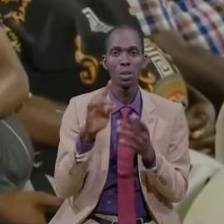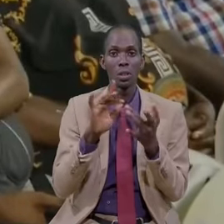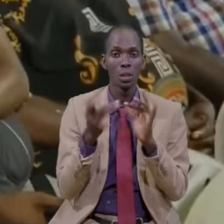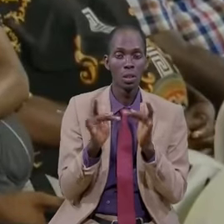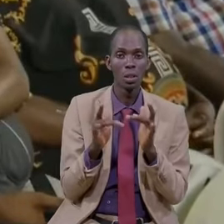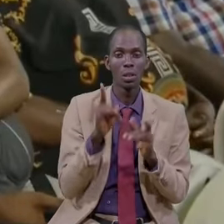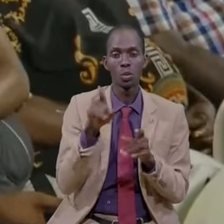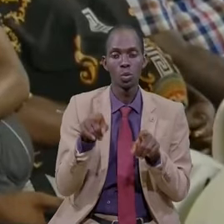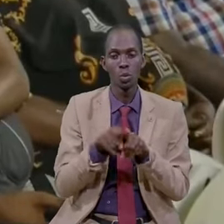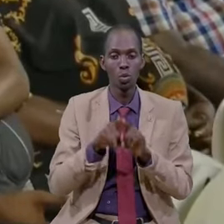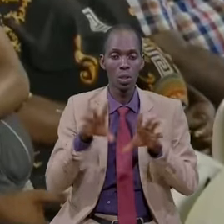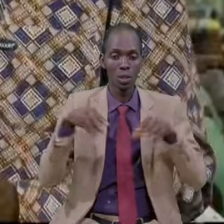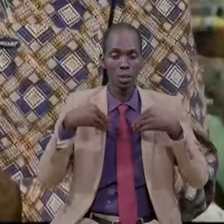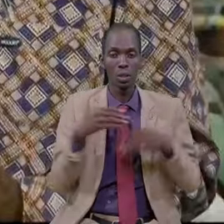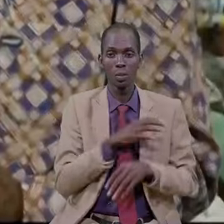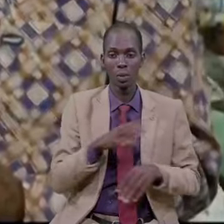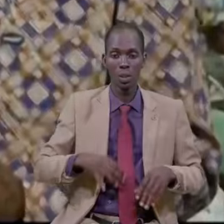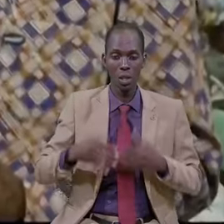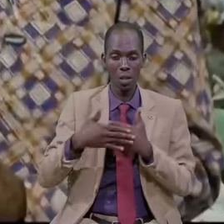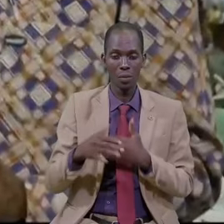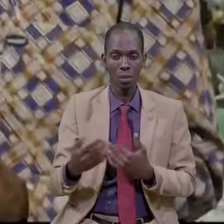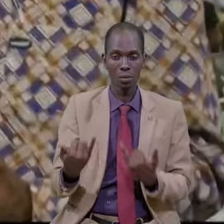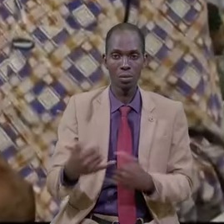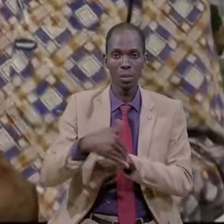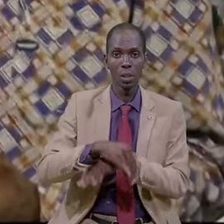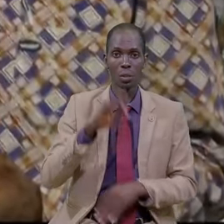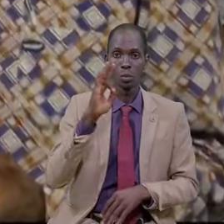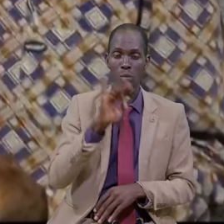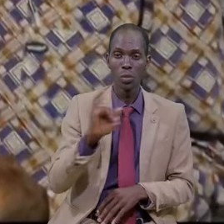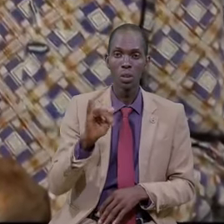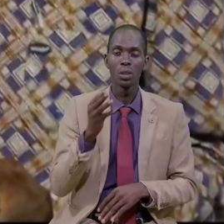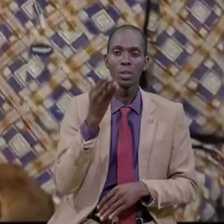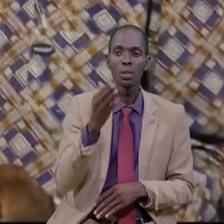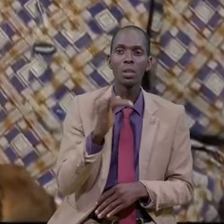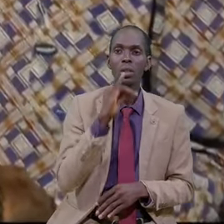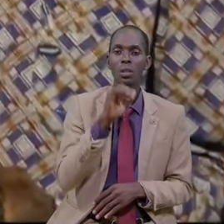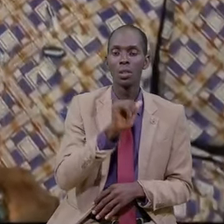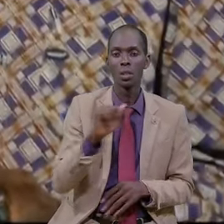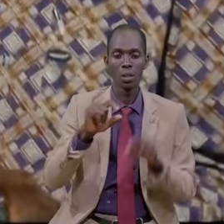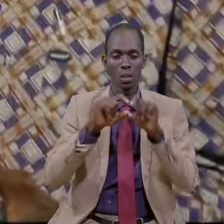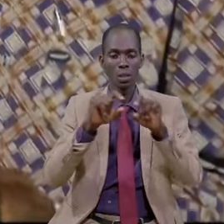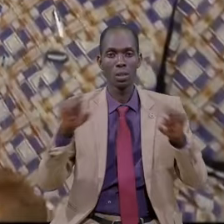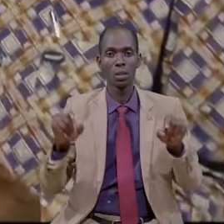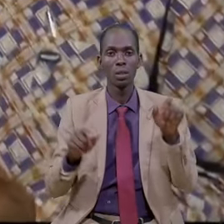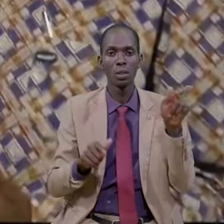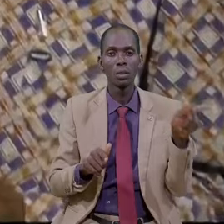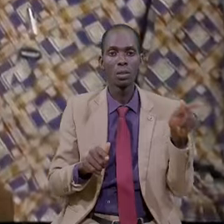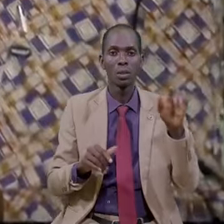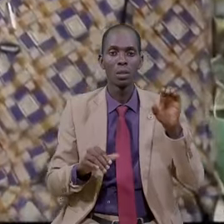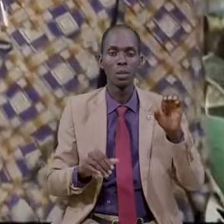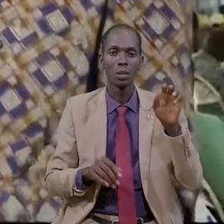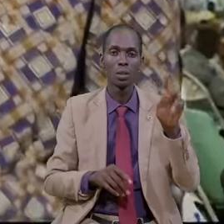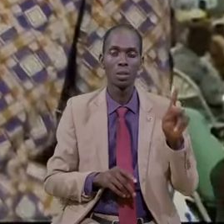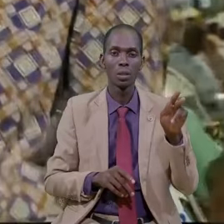P's message this evening there's a link gck